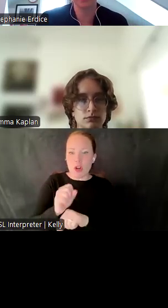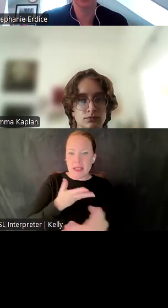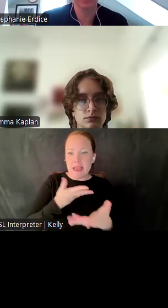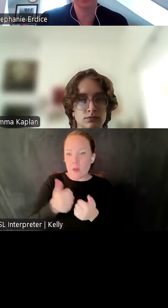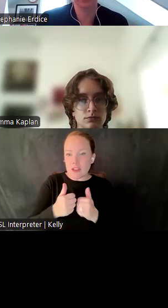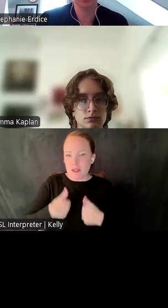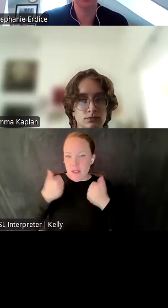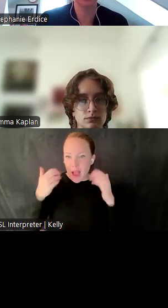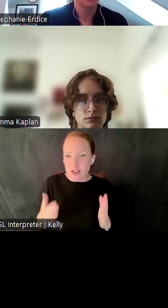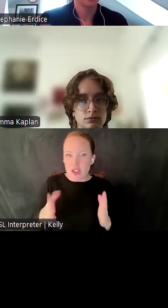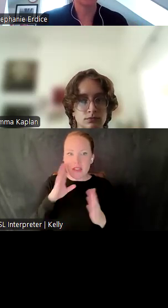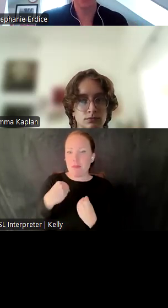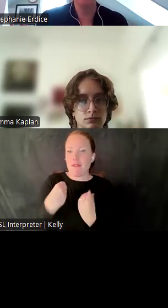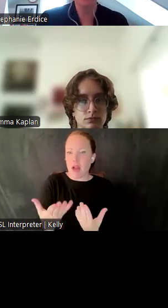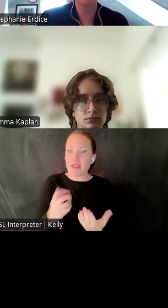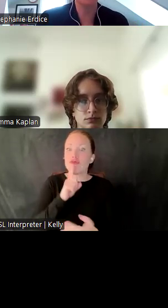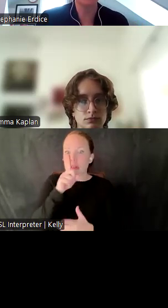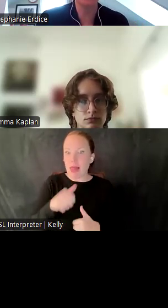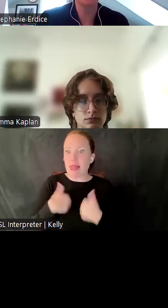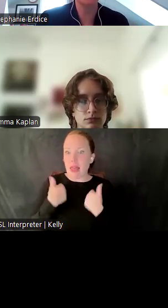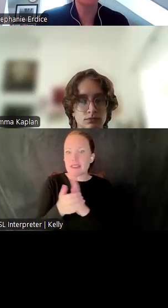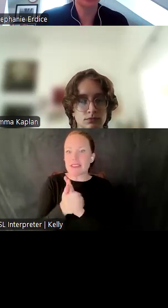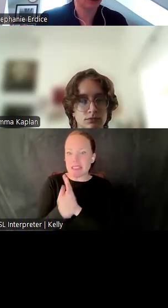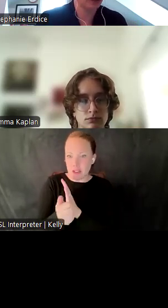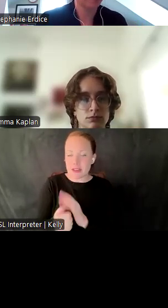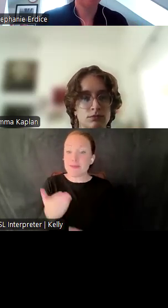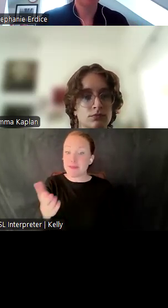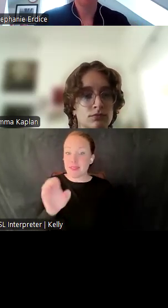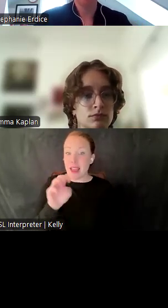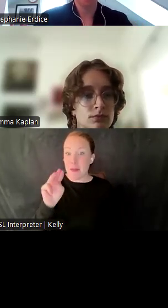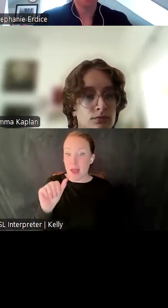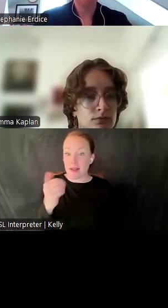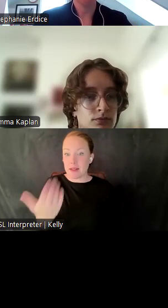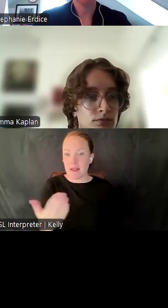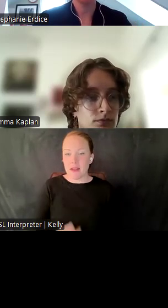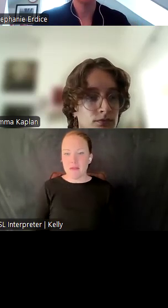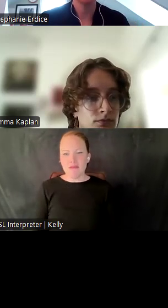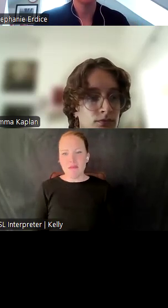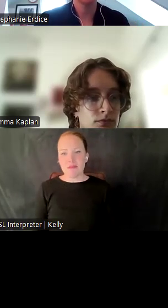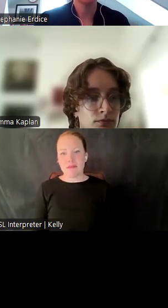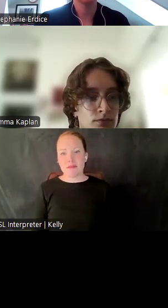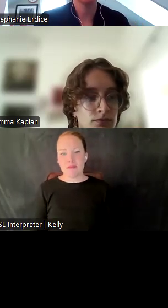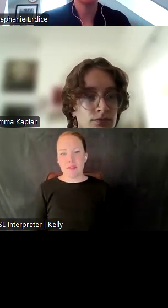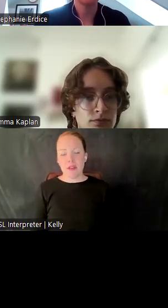some practical skills and tools. So Emma, I'm turning it over to you.